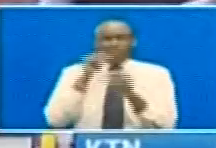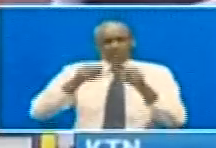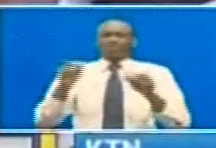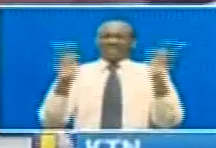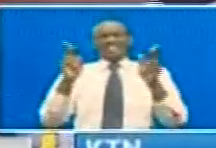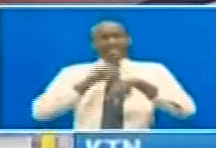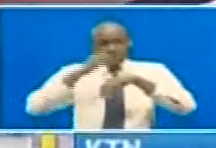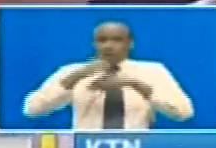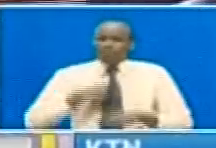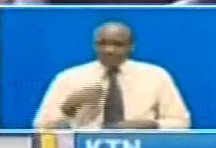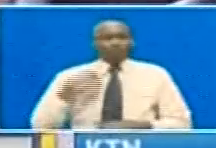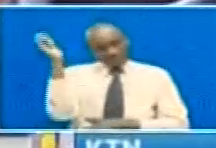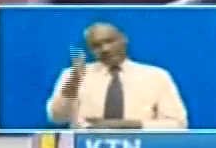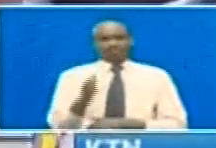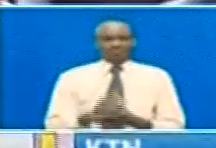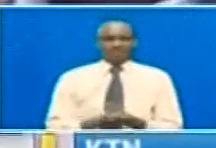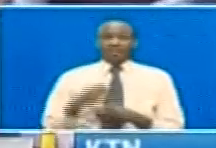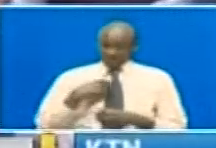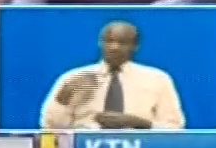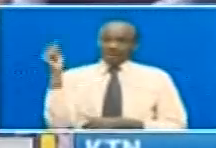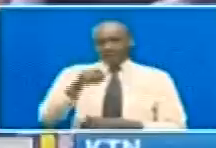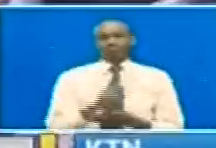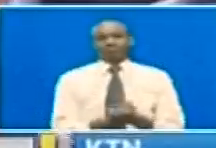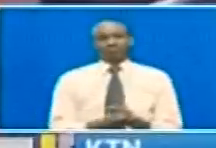when I'll be called, that is what they are doing. When they will call me,